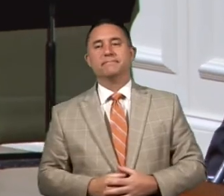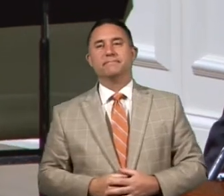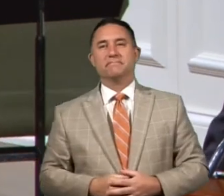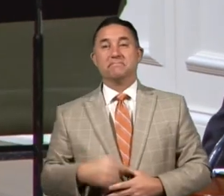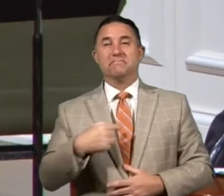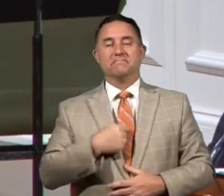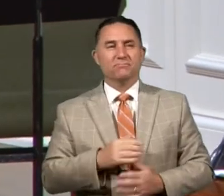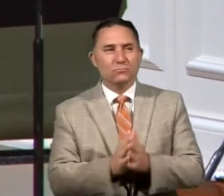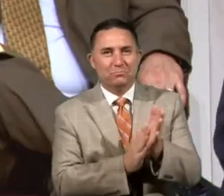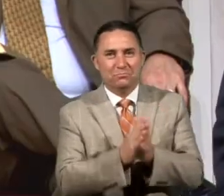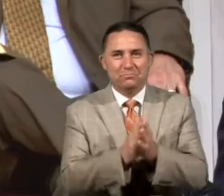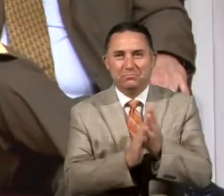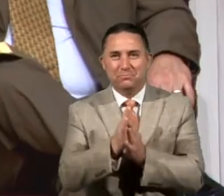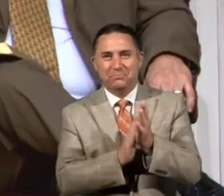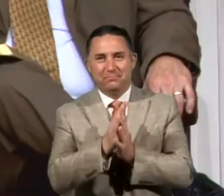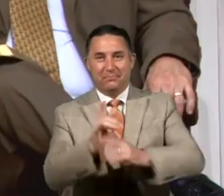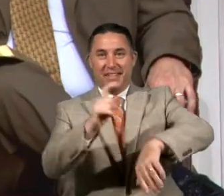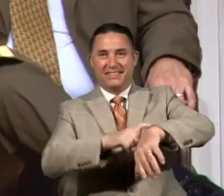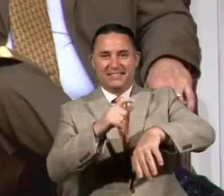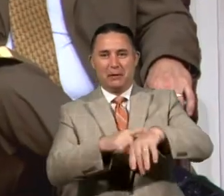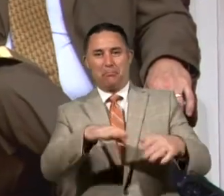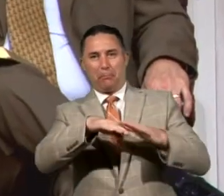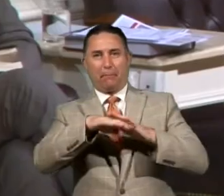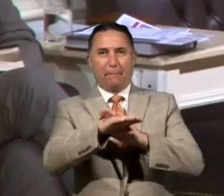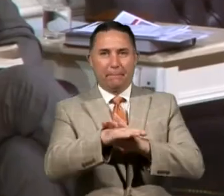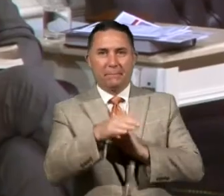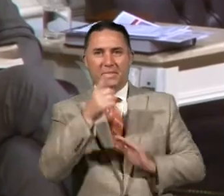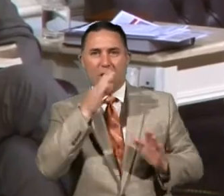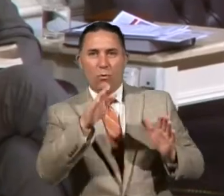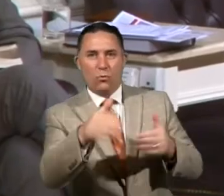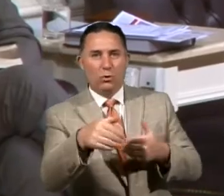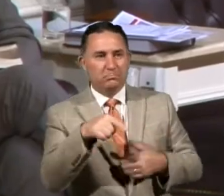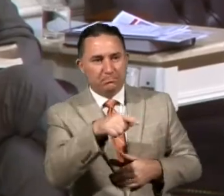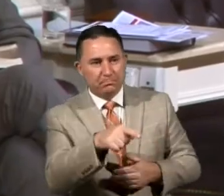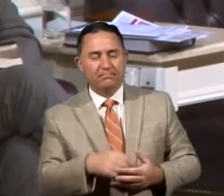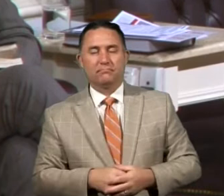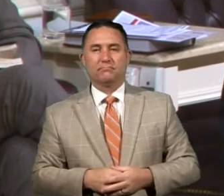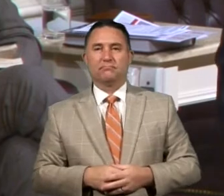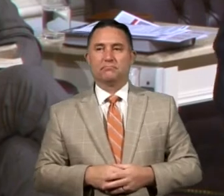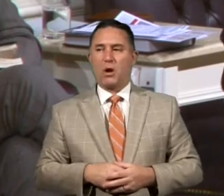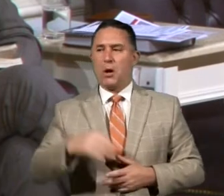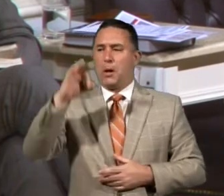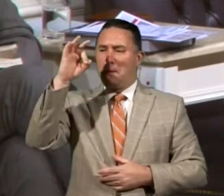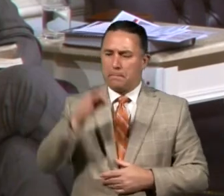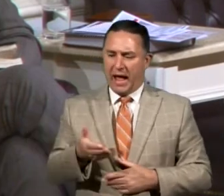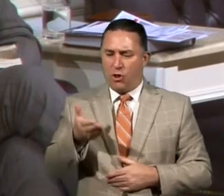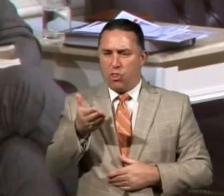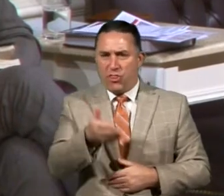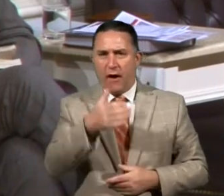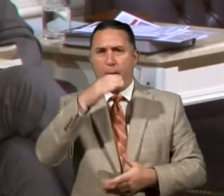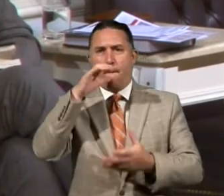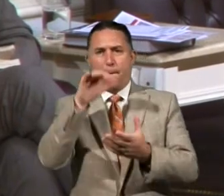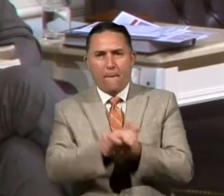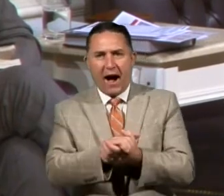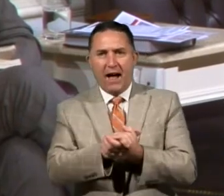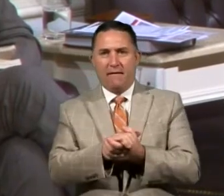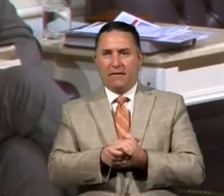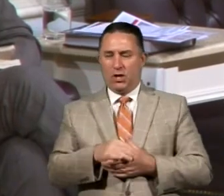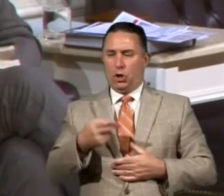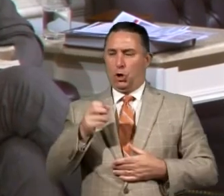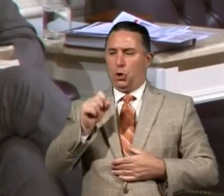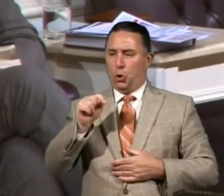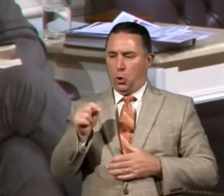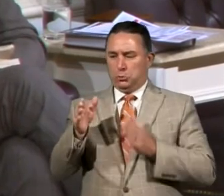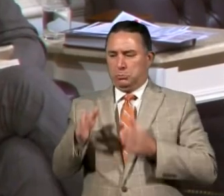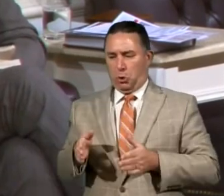And I'm looking forward to this time, and we walked into the dining room, and the pastor was there and his wife, and our host was